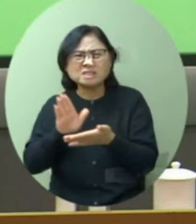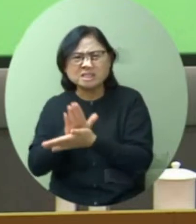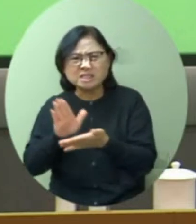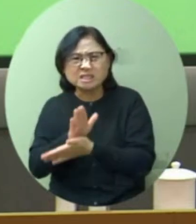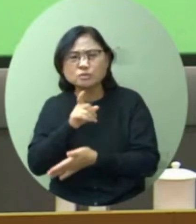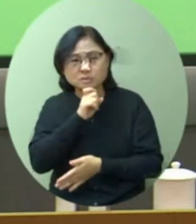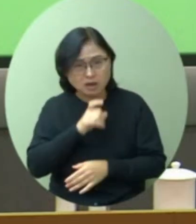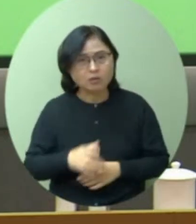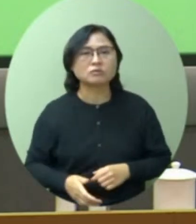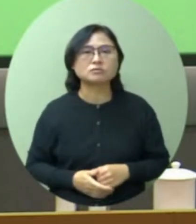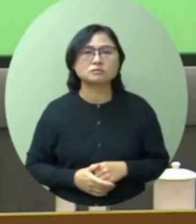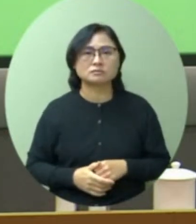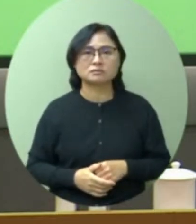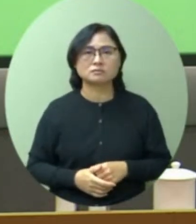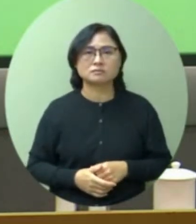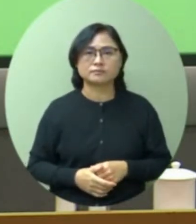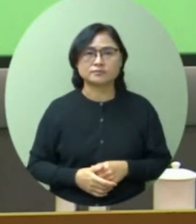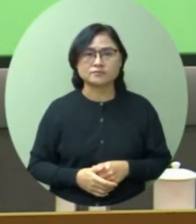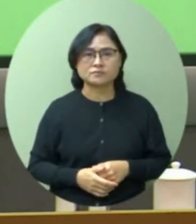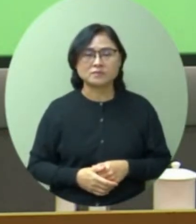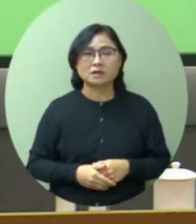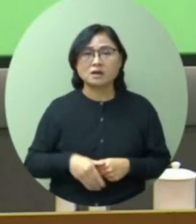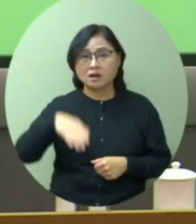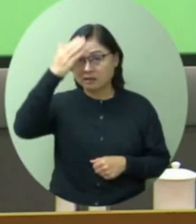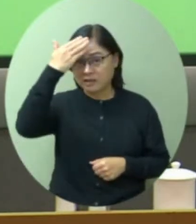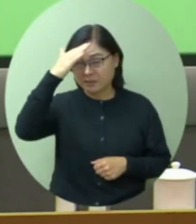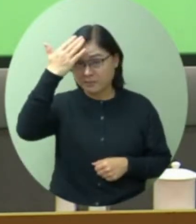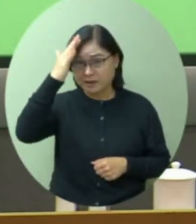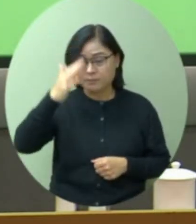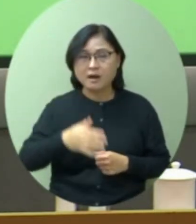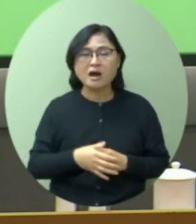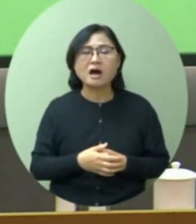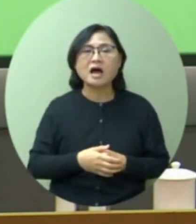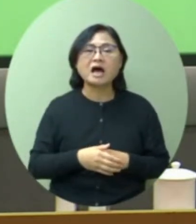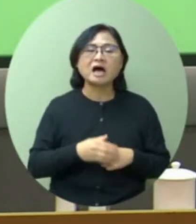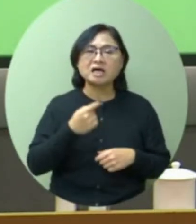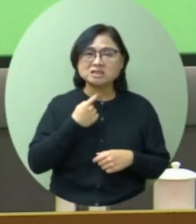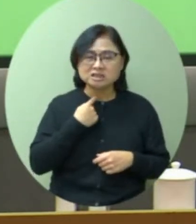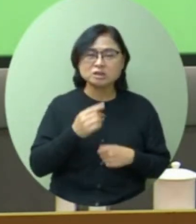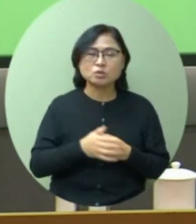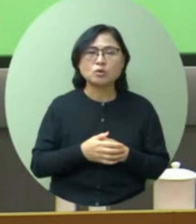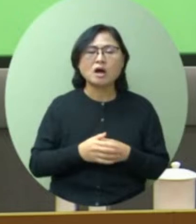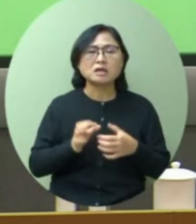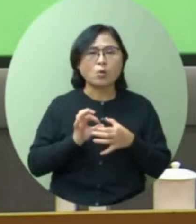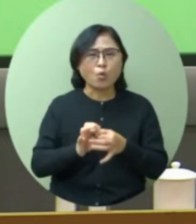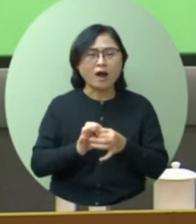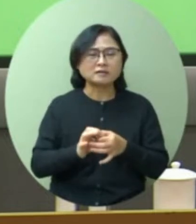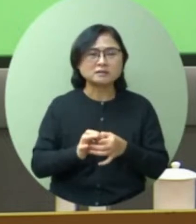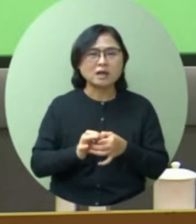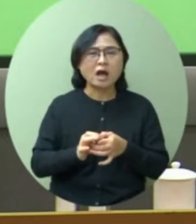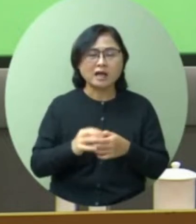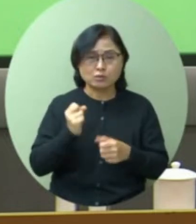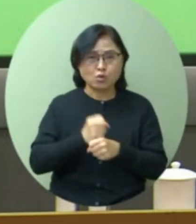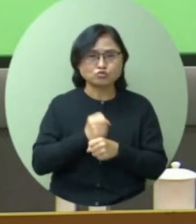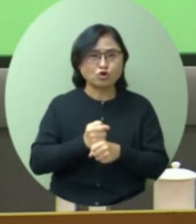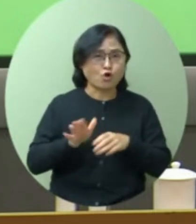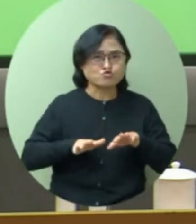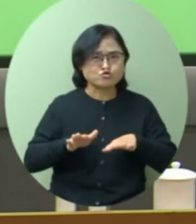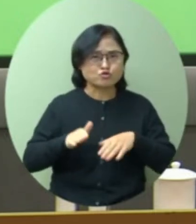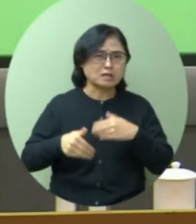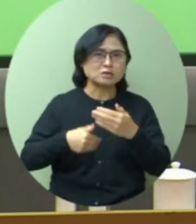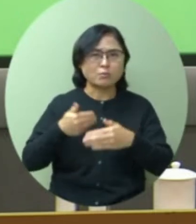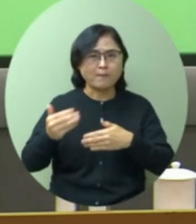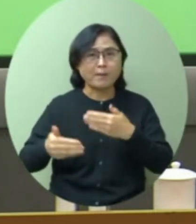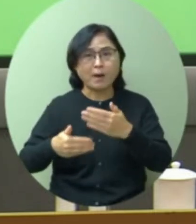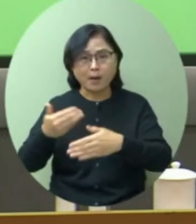fact that we have to do it in an orderly manner so that adjustments can be made by the parties